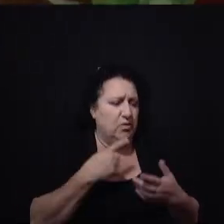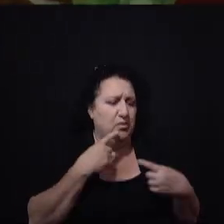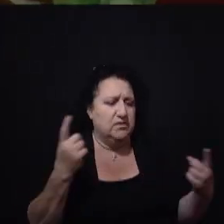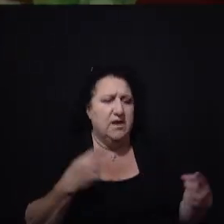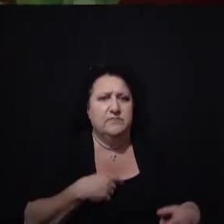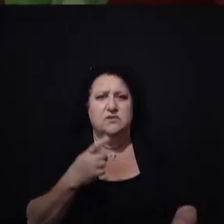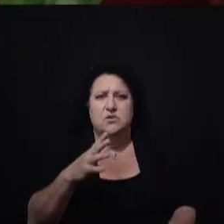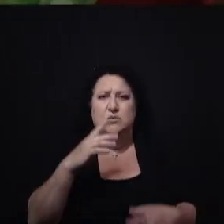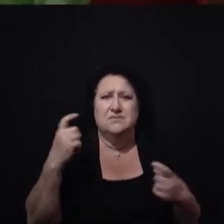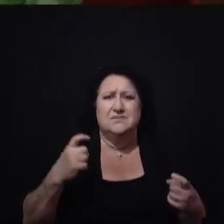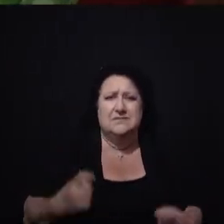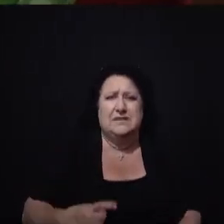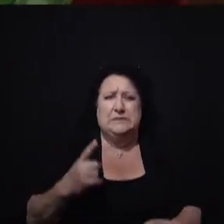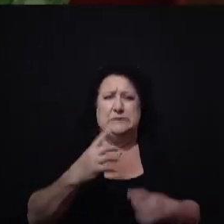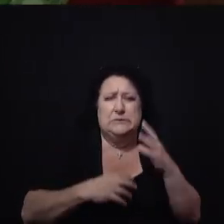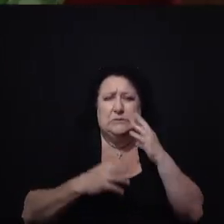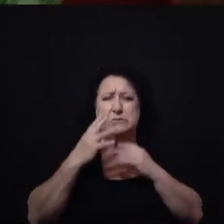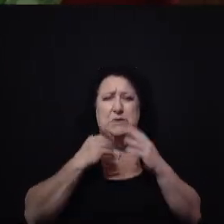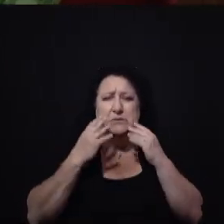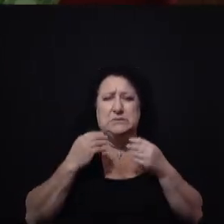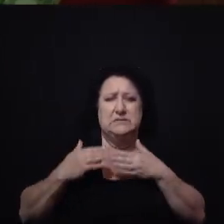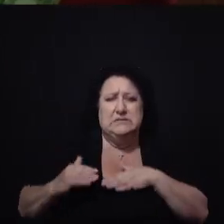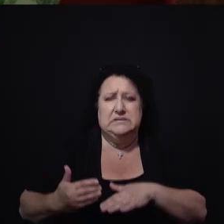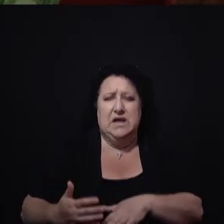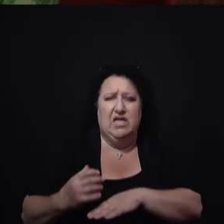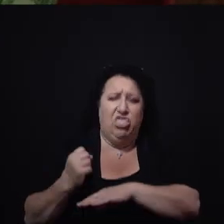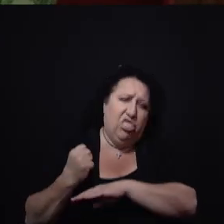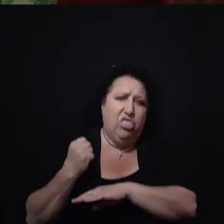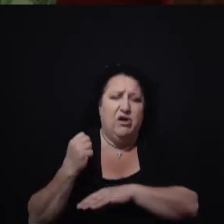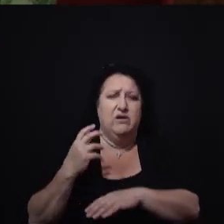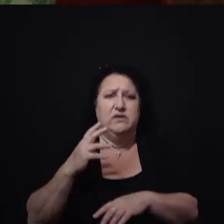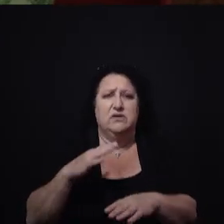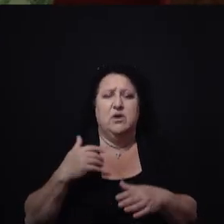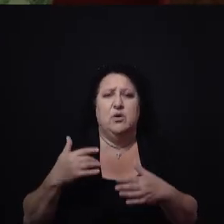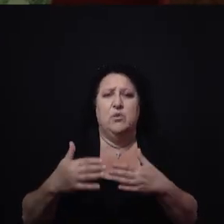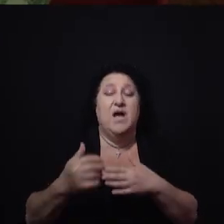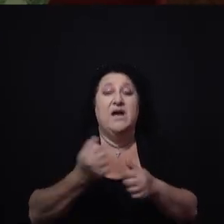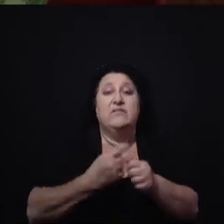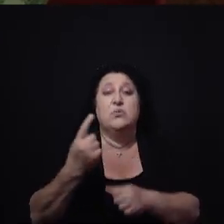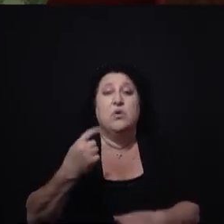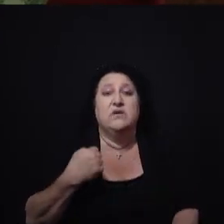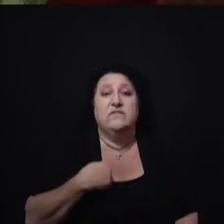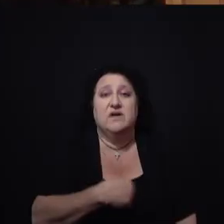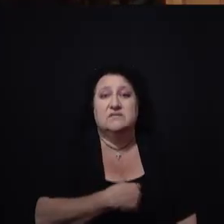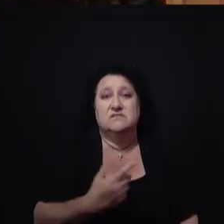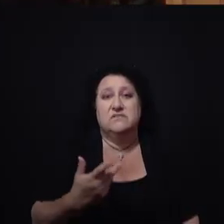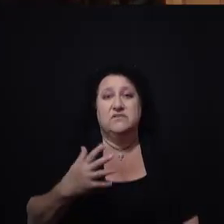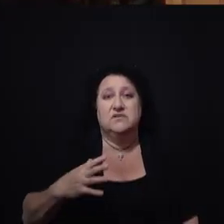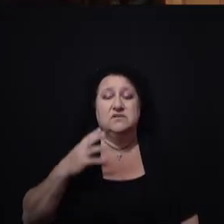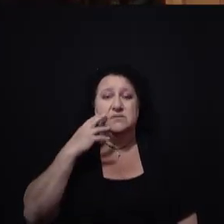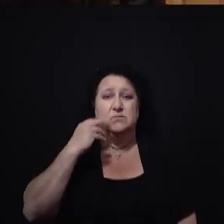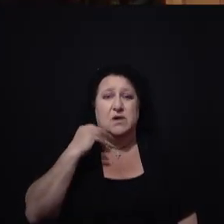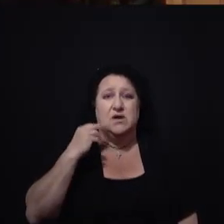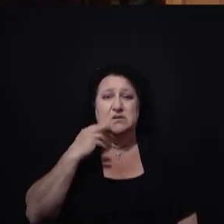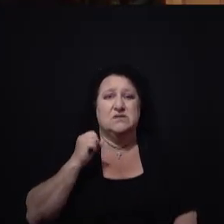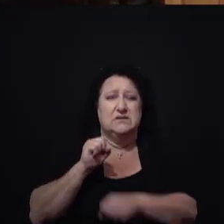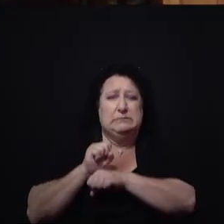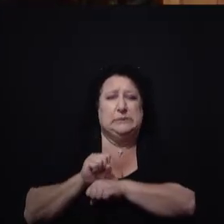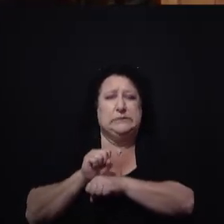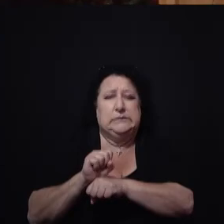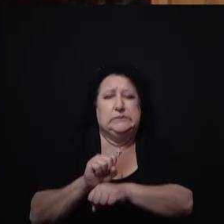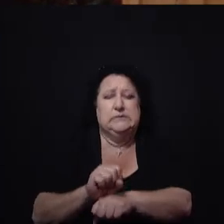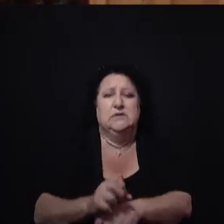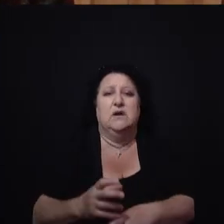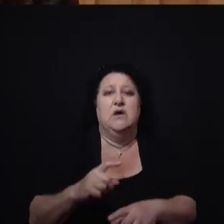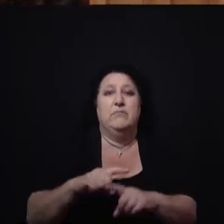your sins and trespasses, Paul said. That's every one of us. But God, in his lavish abundance of